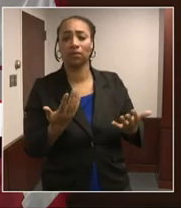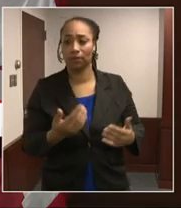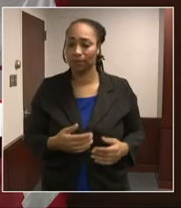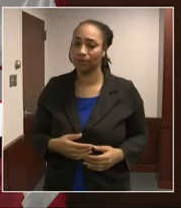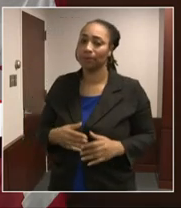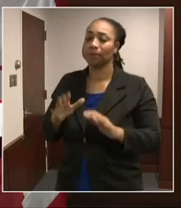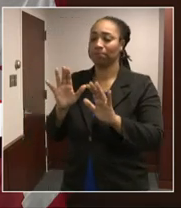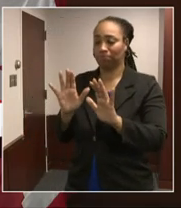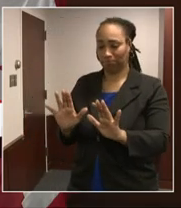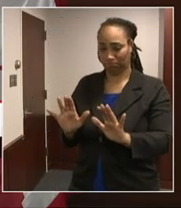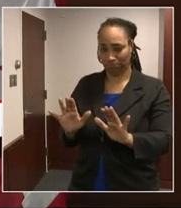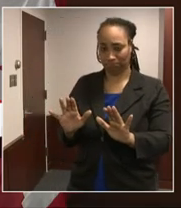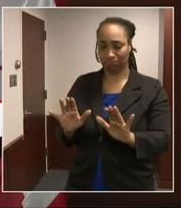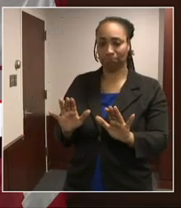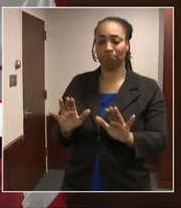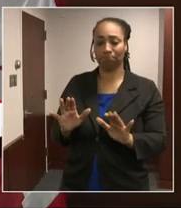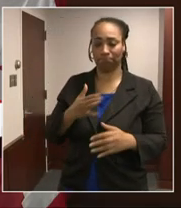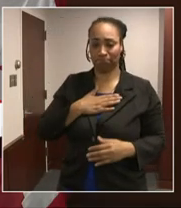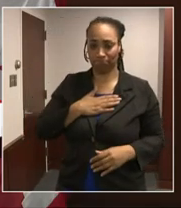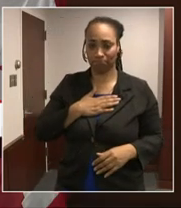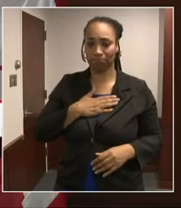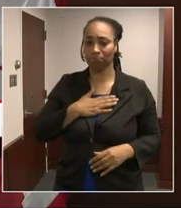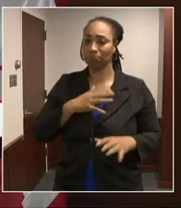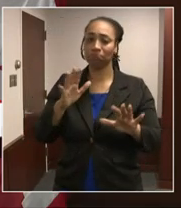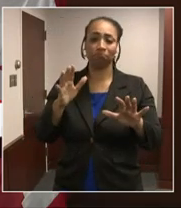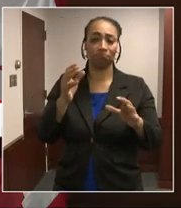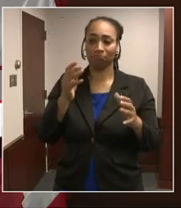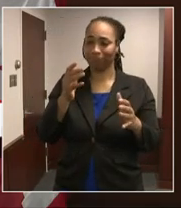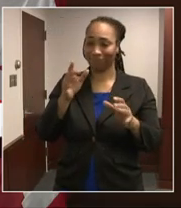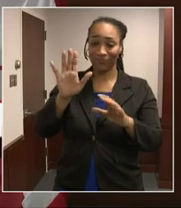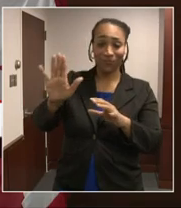that I understand your